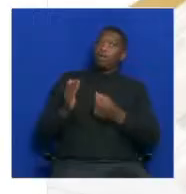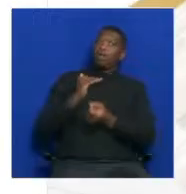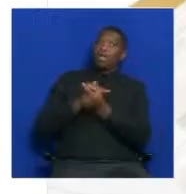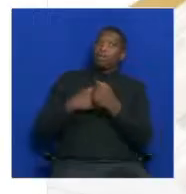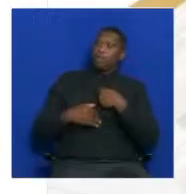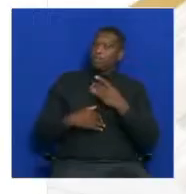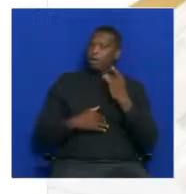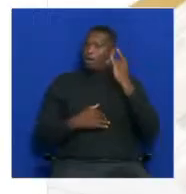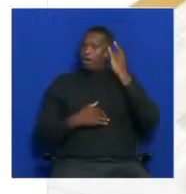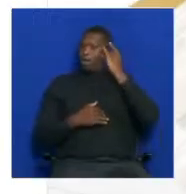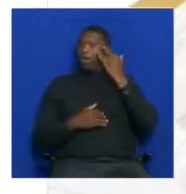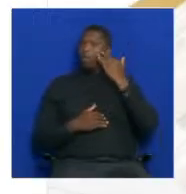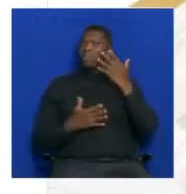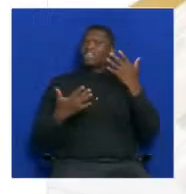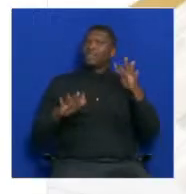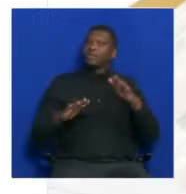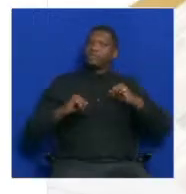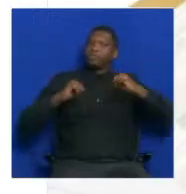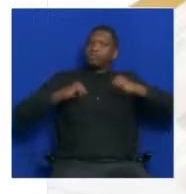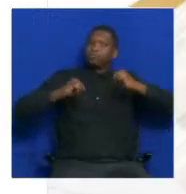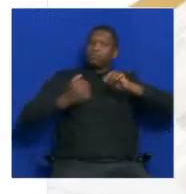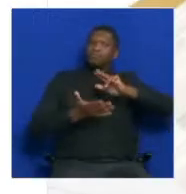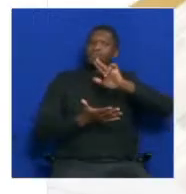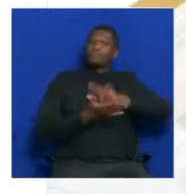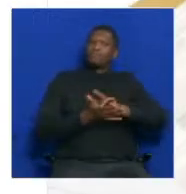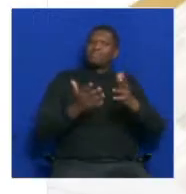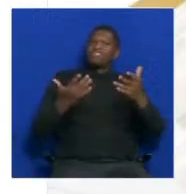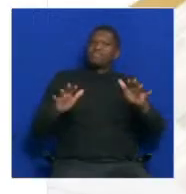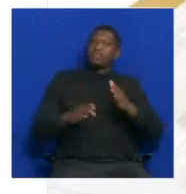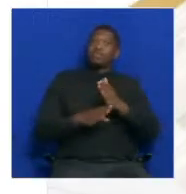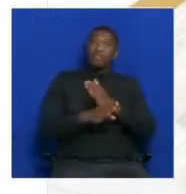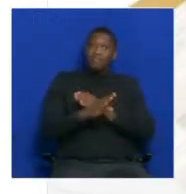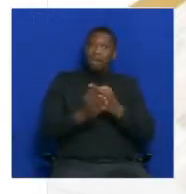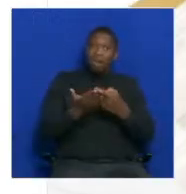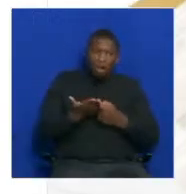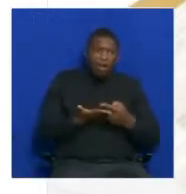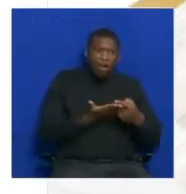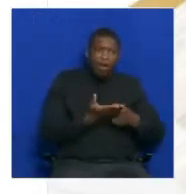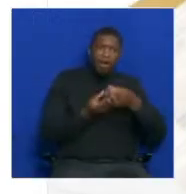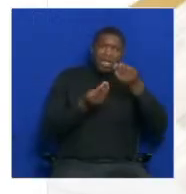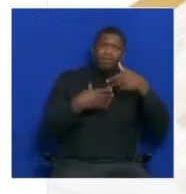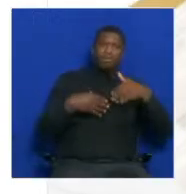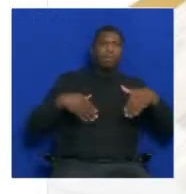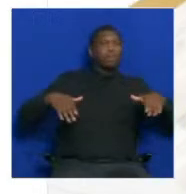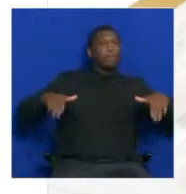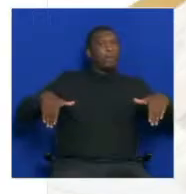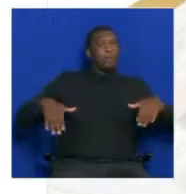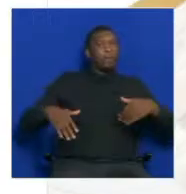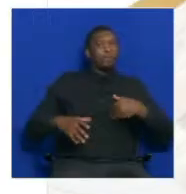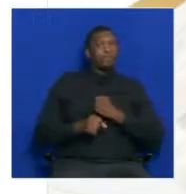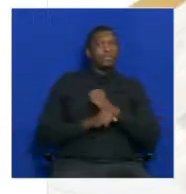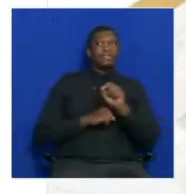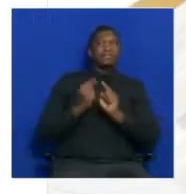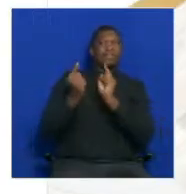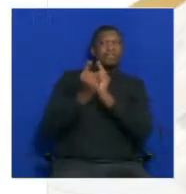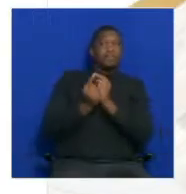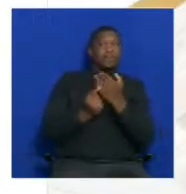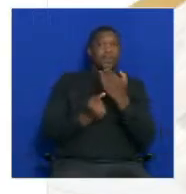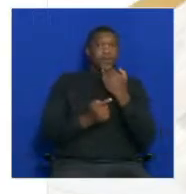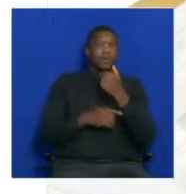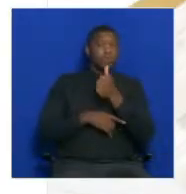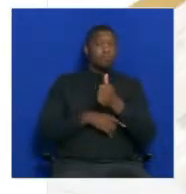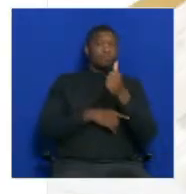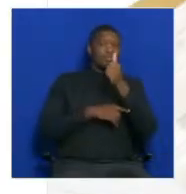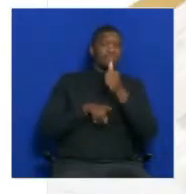with me before they were authorized. I did not see Honorable Adams' Section 27